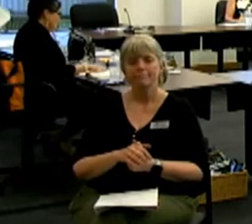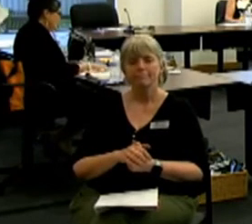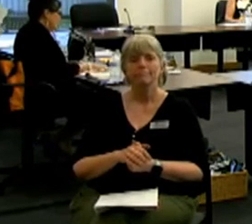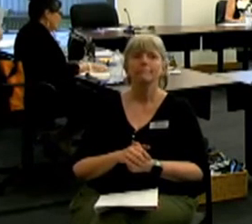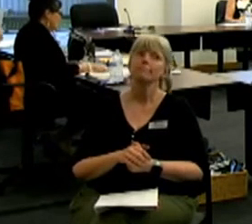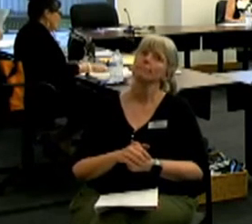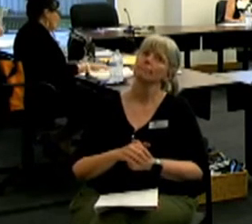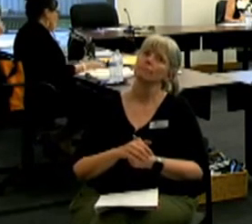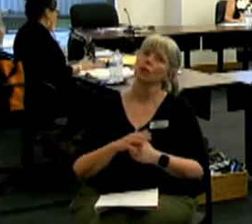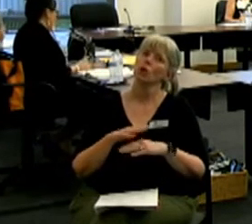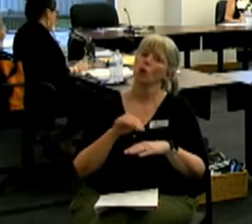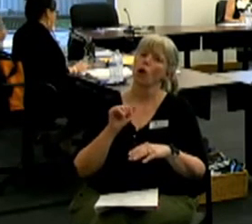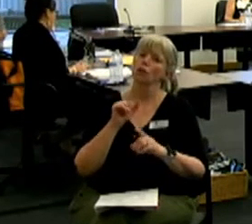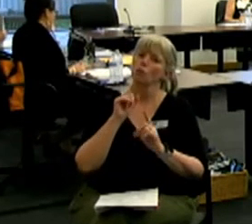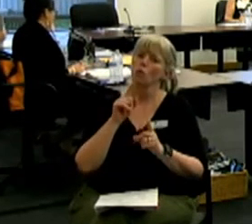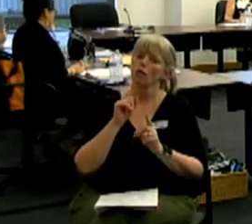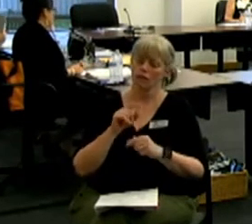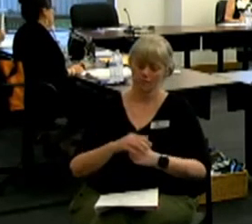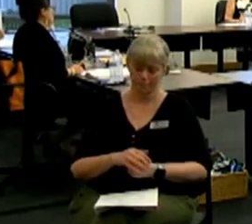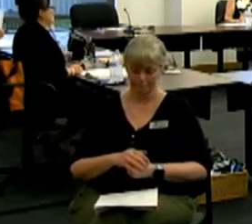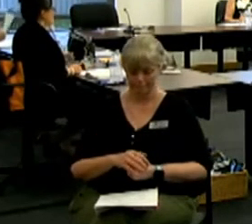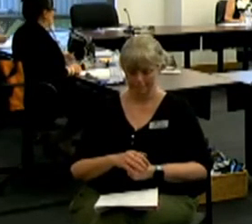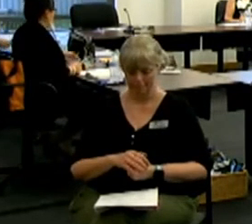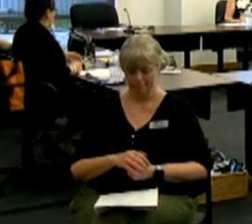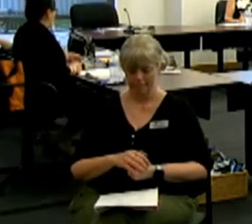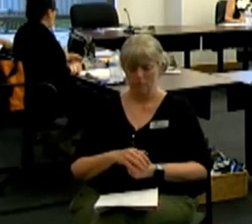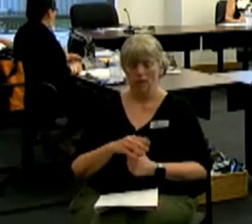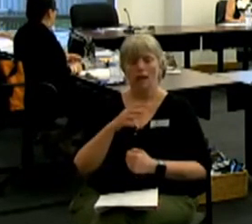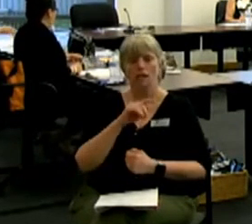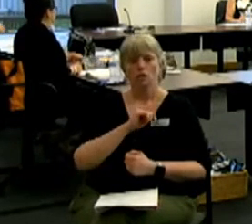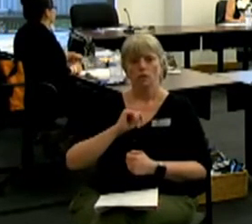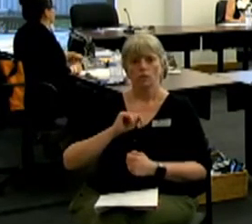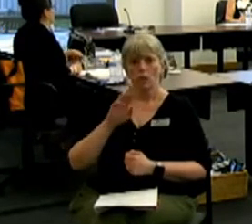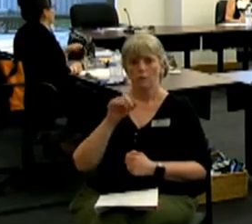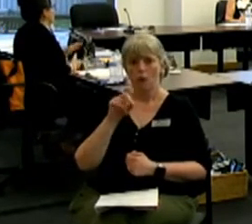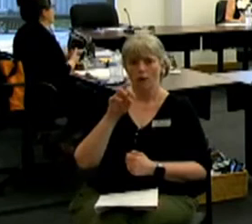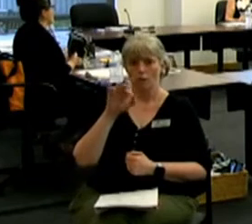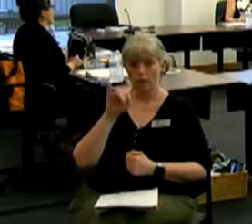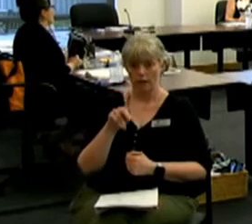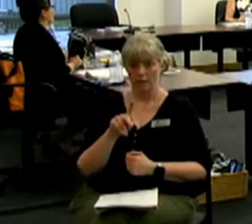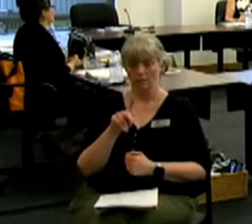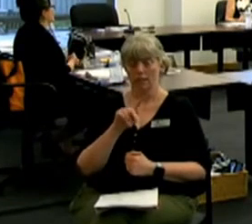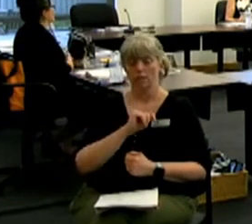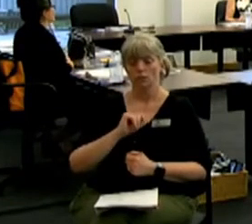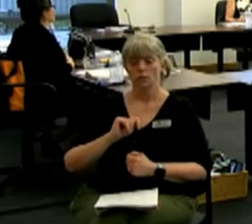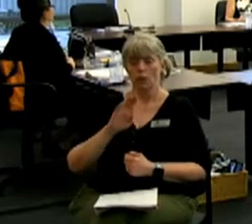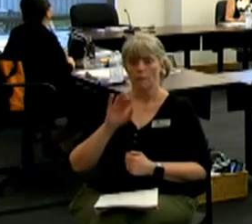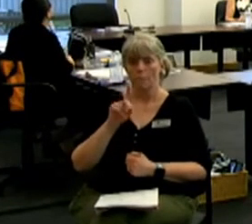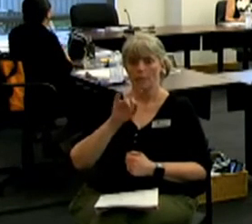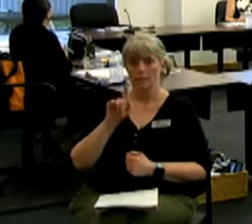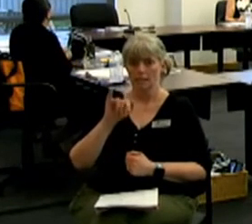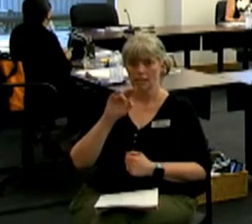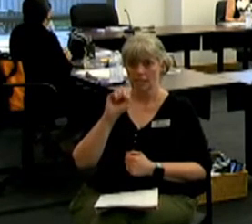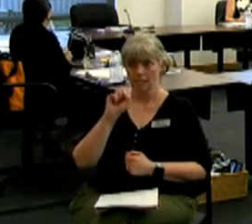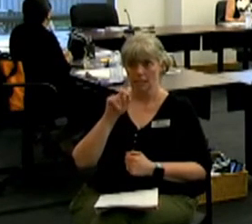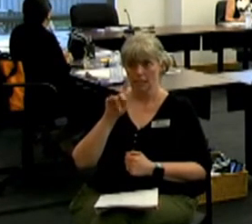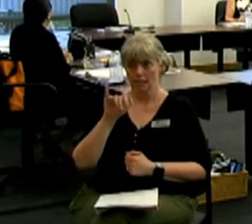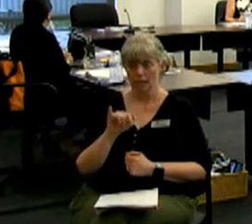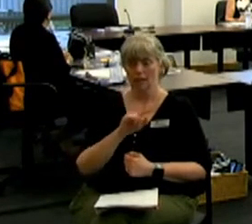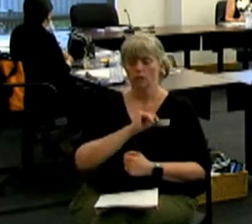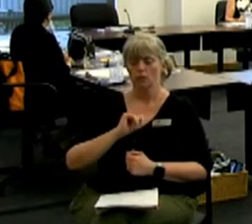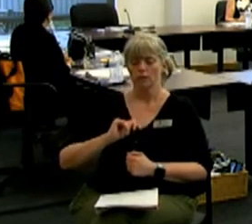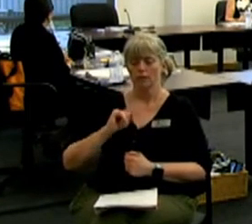Kelly, can we call the order, please? Here. Trustee Broderick. Present. Trustee Budzinski. Here.